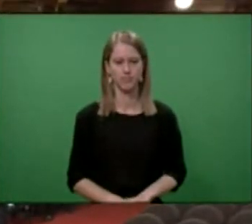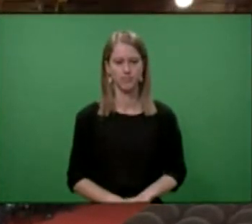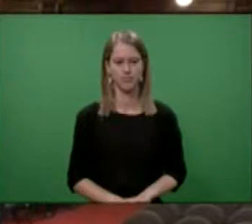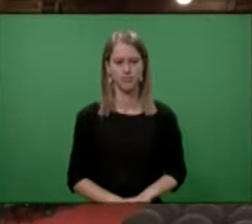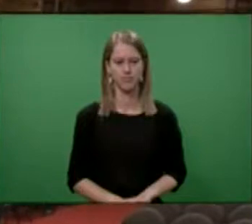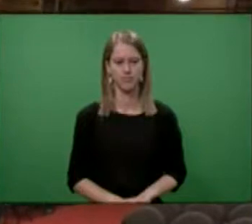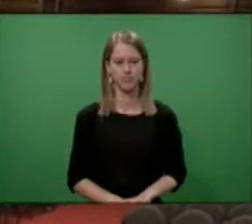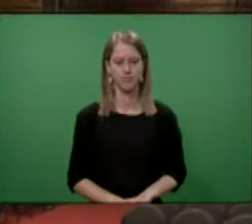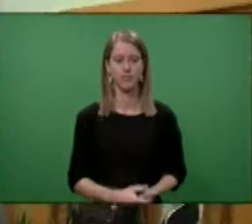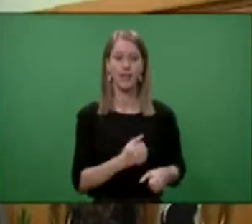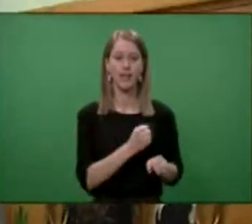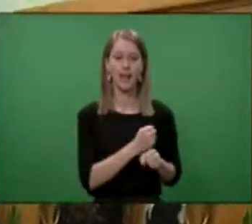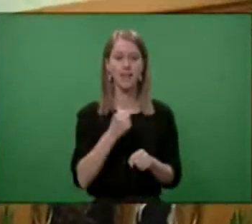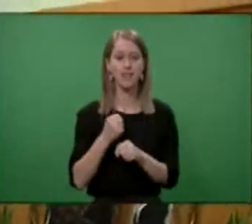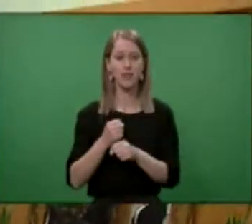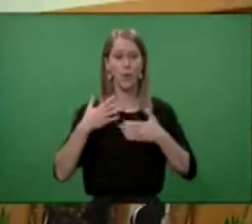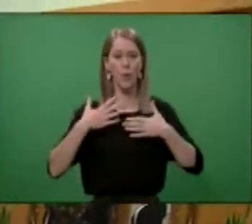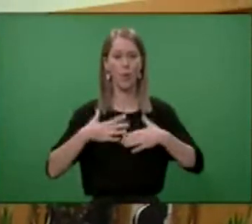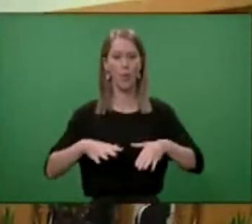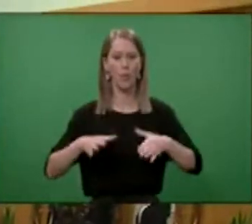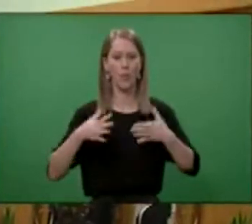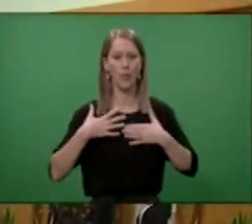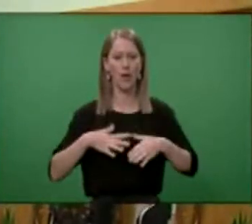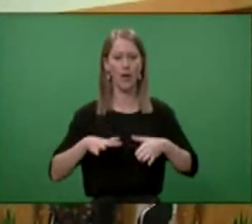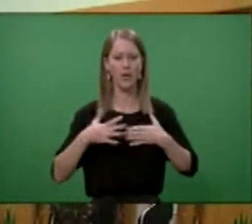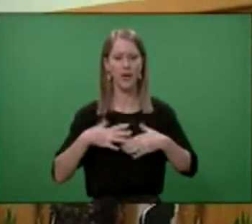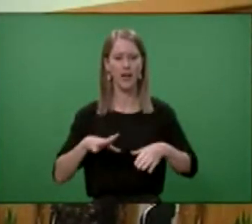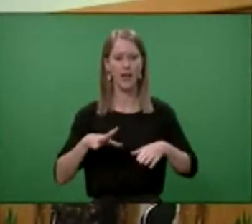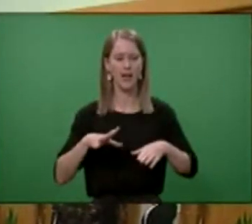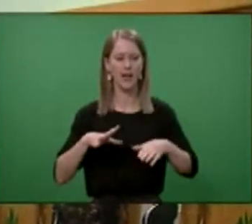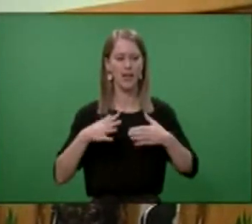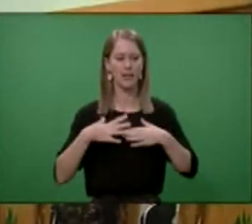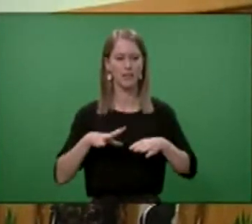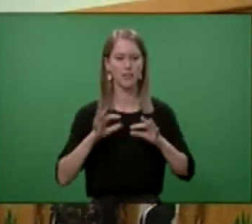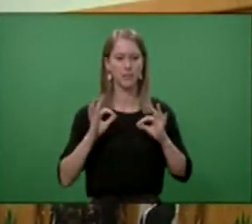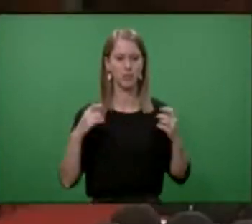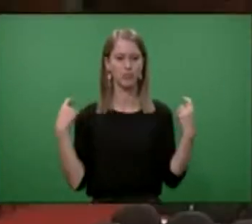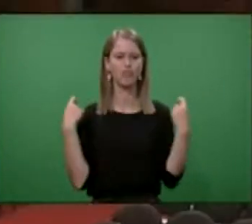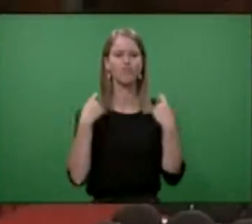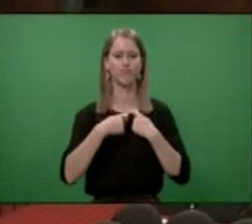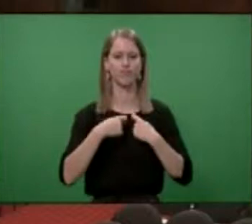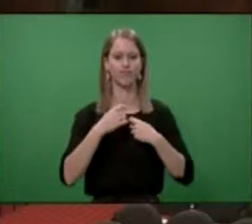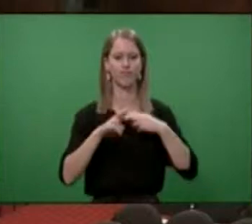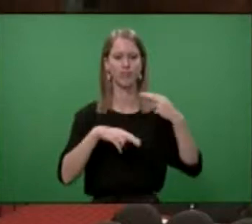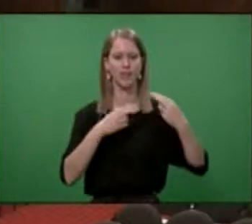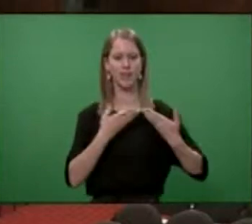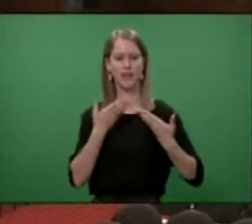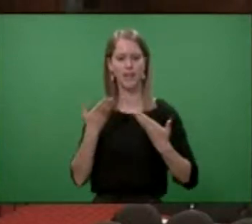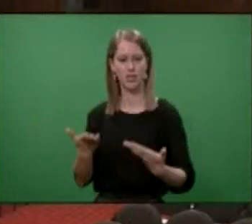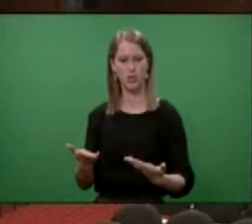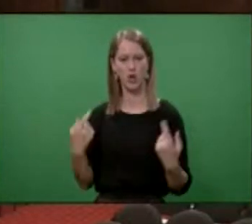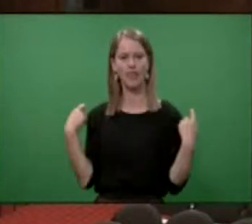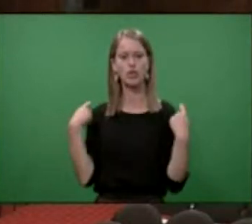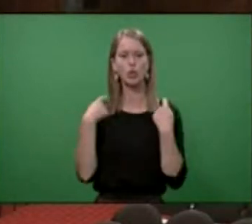Governor to General today is wearing a tarapoahi or flax shawl that was recently gifted to her.